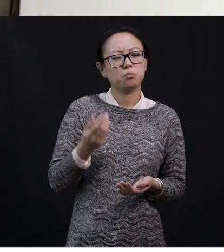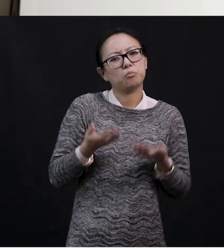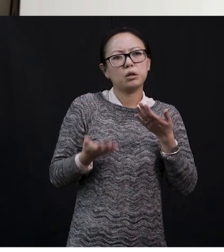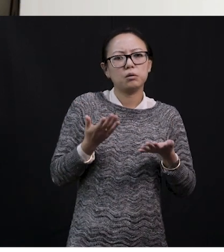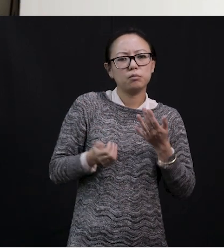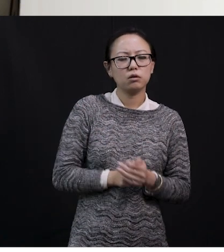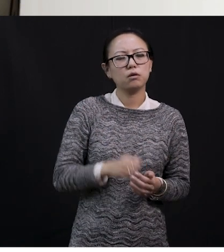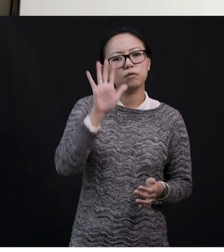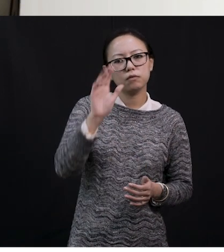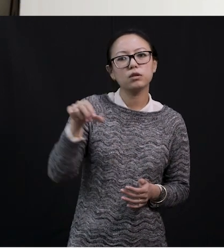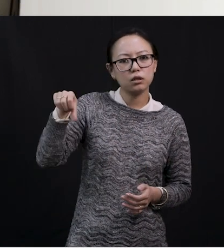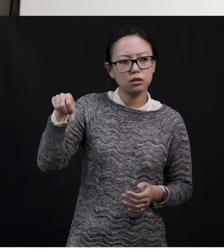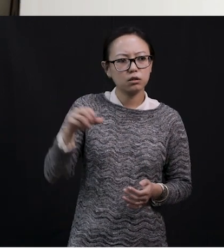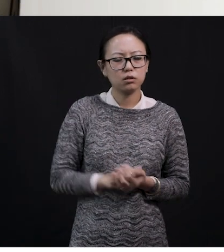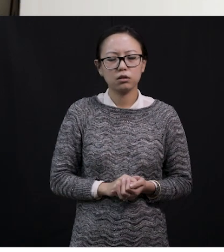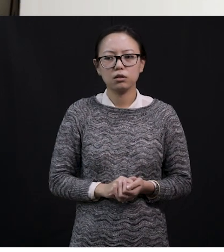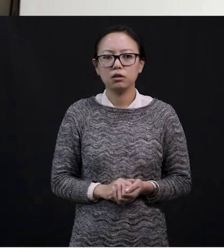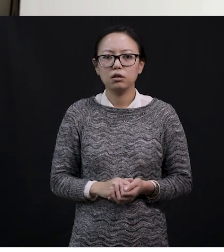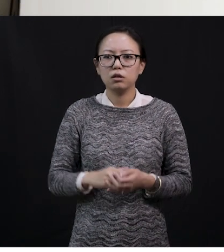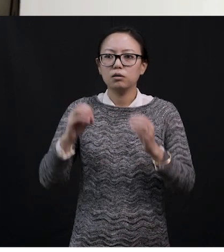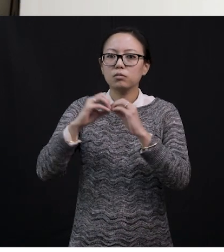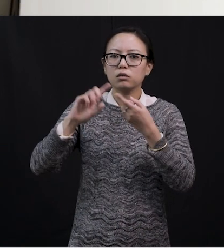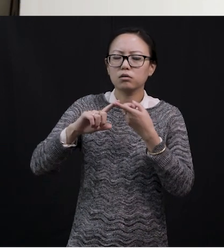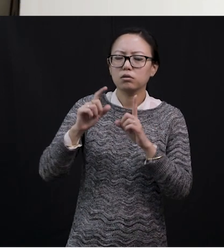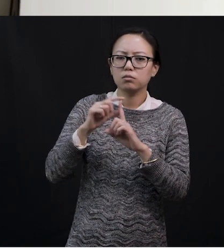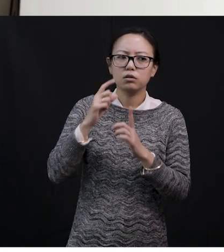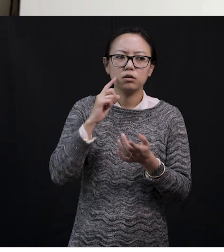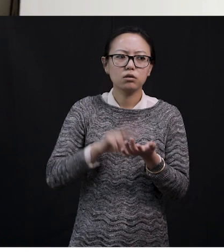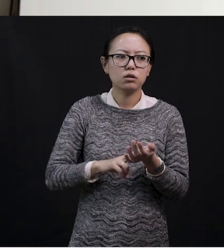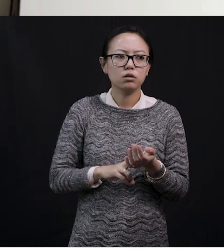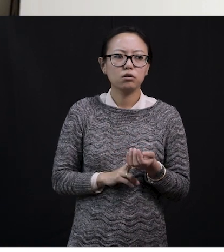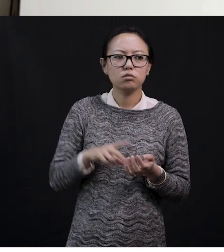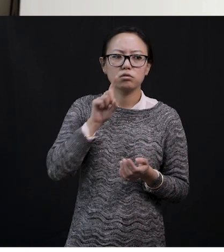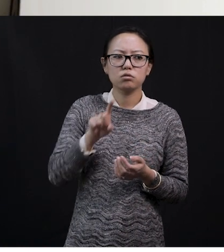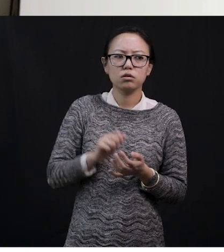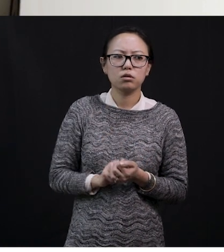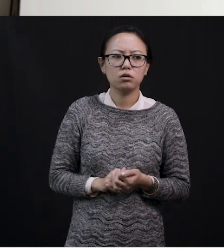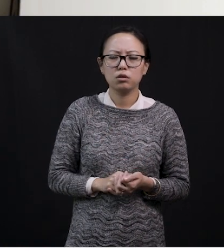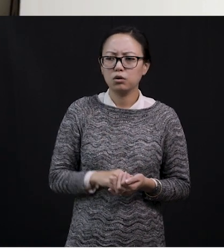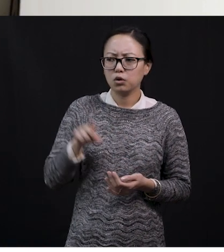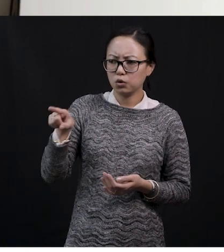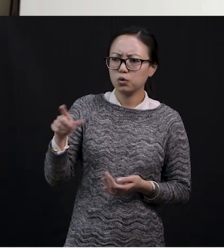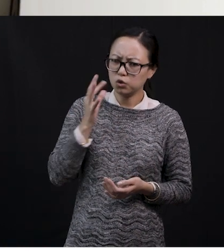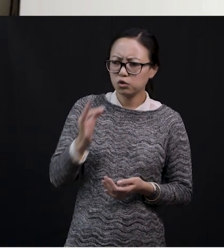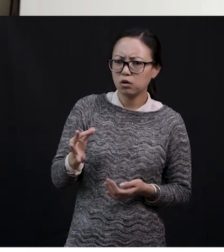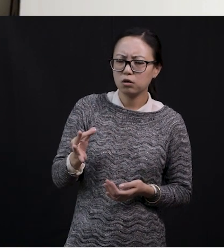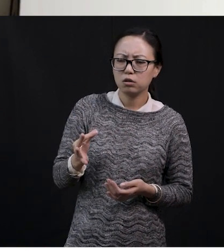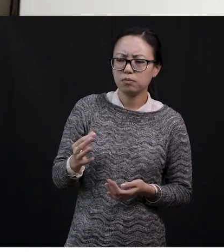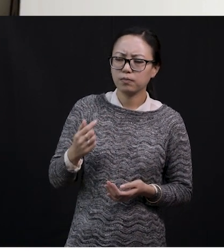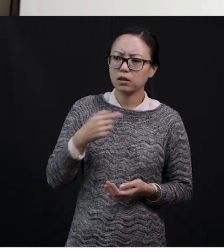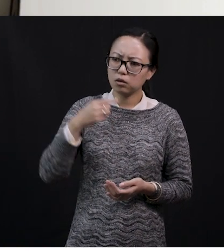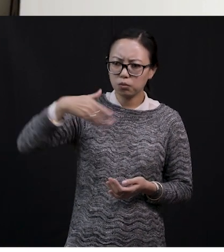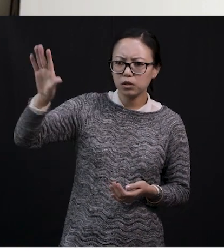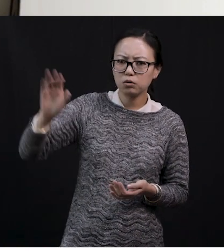You are sure that I did go to Ranchi? He tried to confirm it again. Whether it is in 58 or 59, if he went, he did